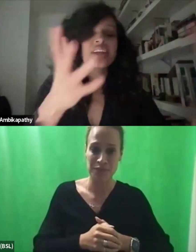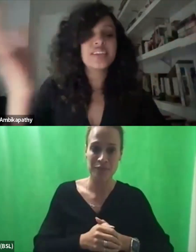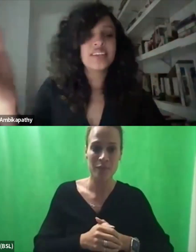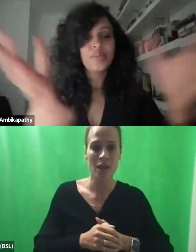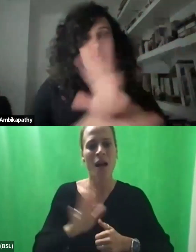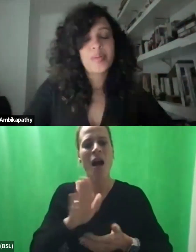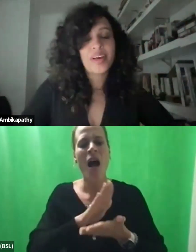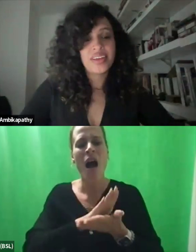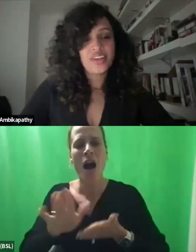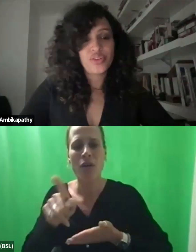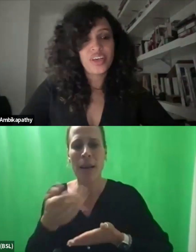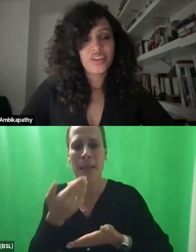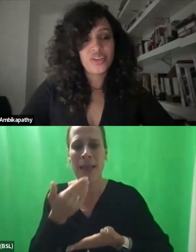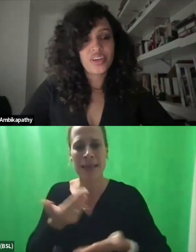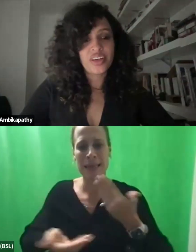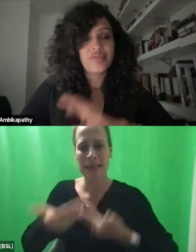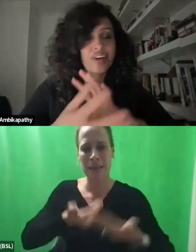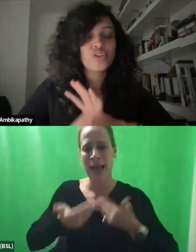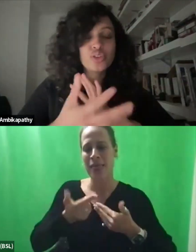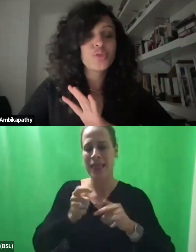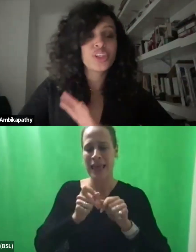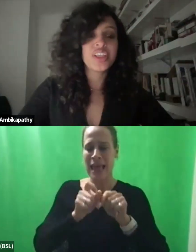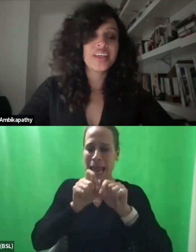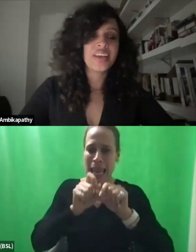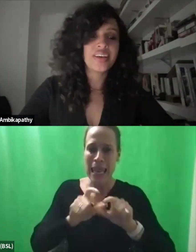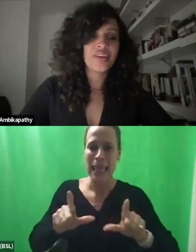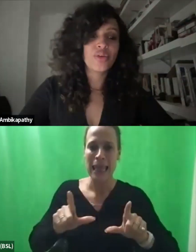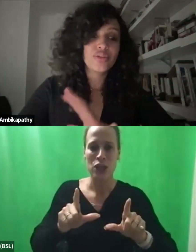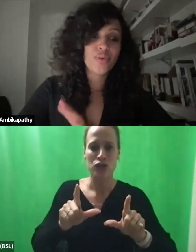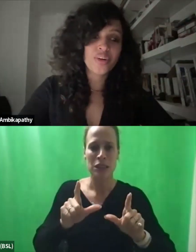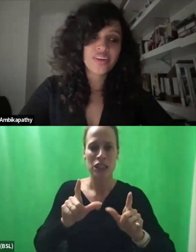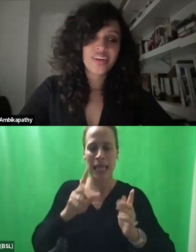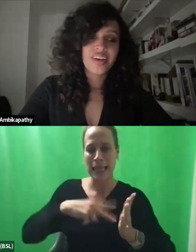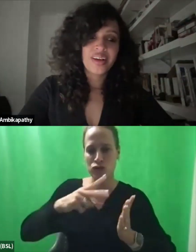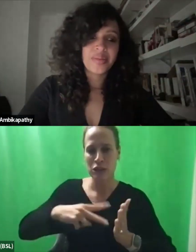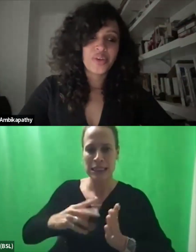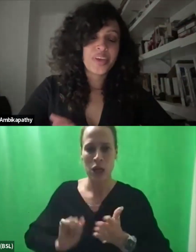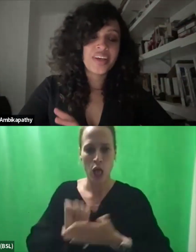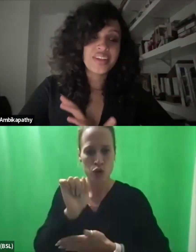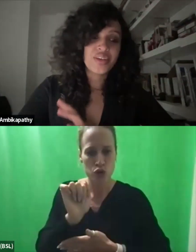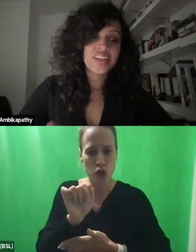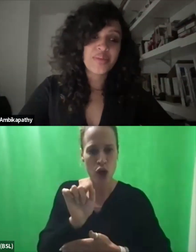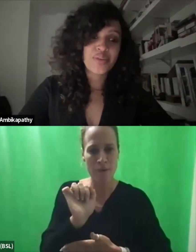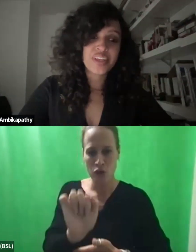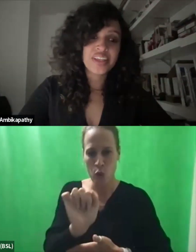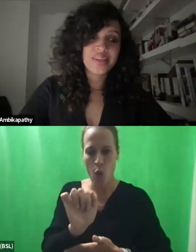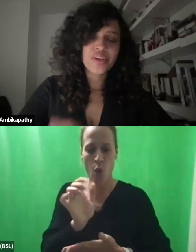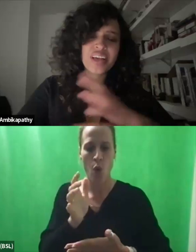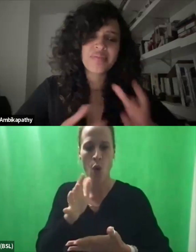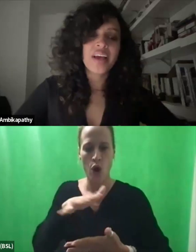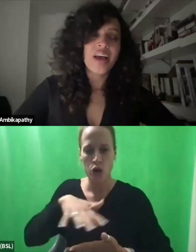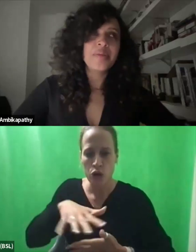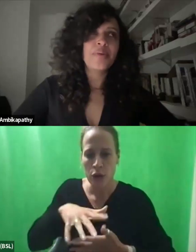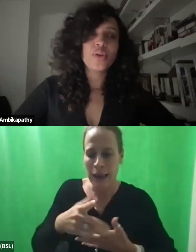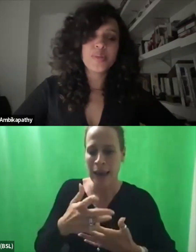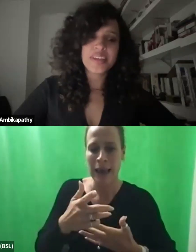Henri, can you tell us a little bit more about the literary culture in French or Nouchi in Côte d'Ivoire, your peers, your contemporaries, and because